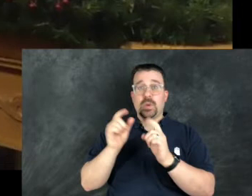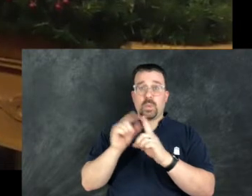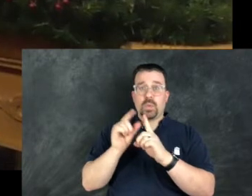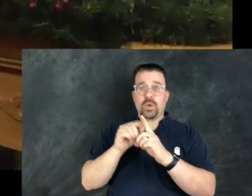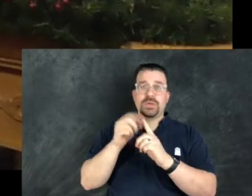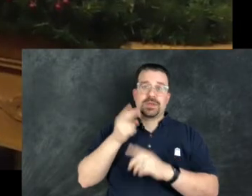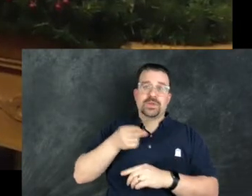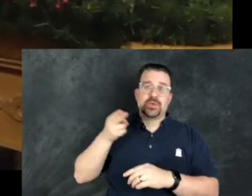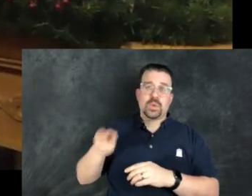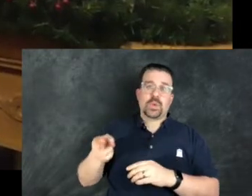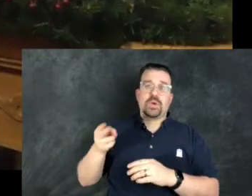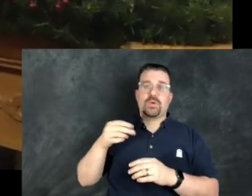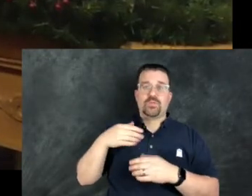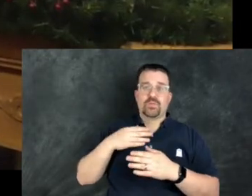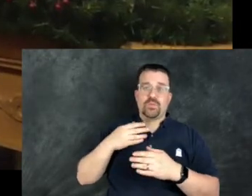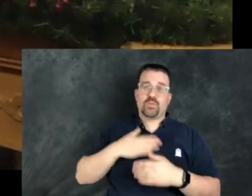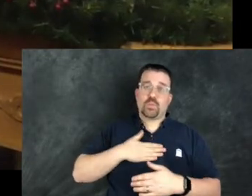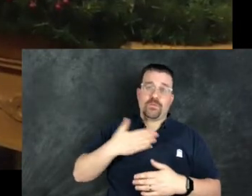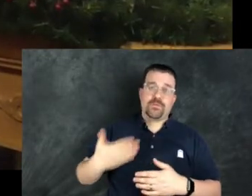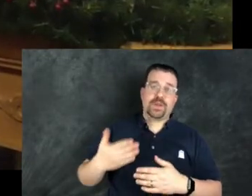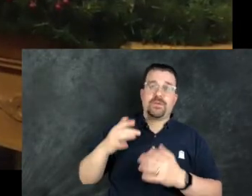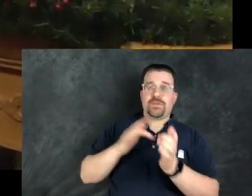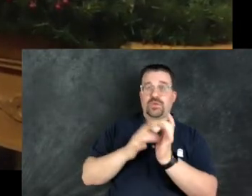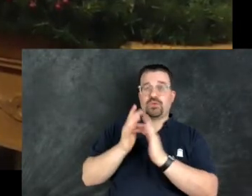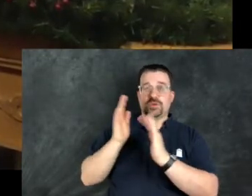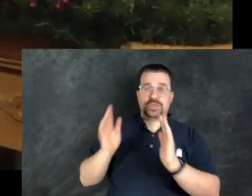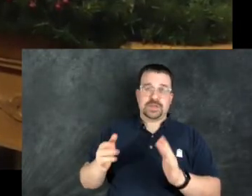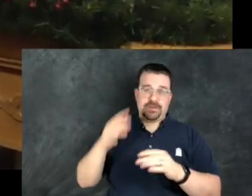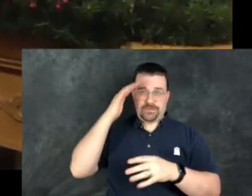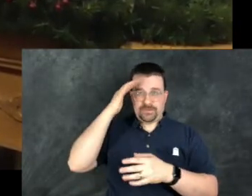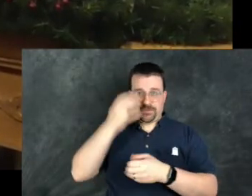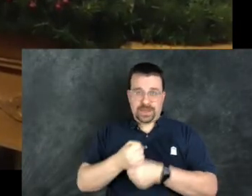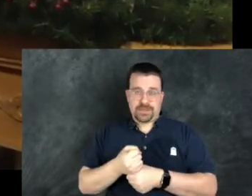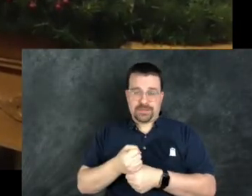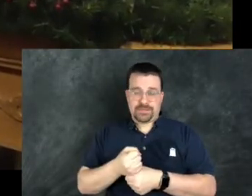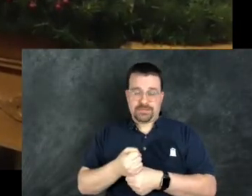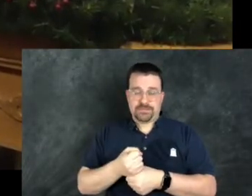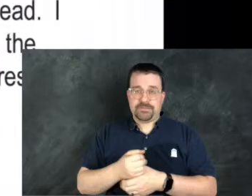this historic profession of the Christian faith.